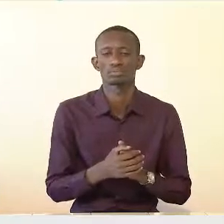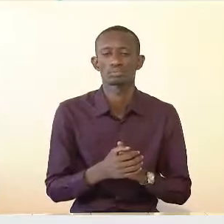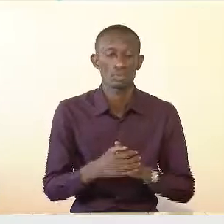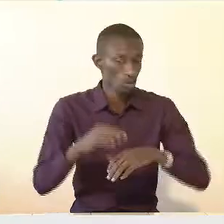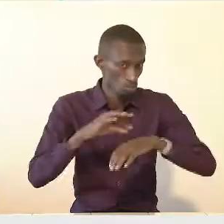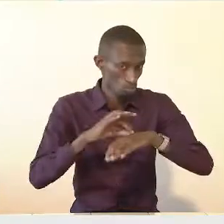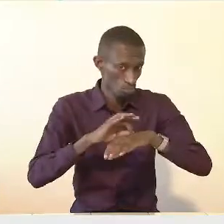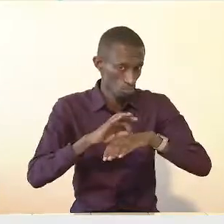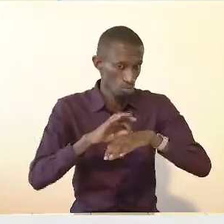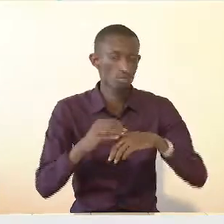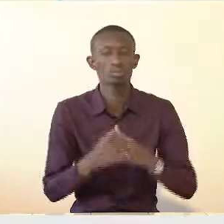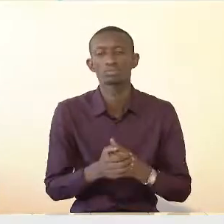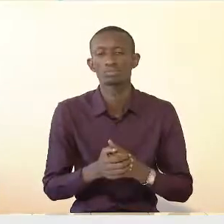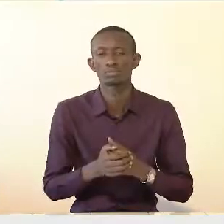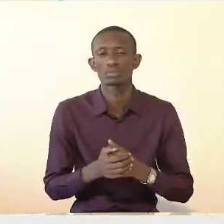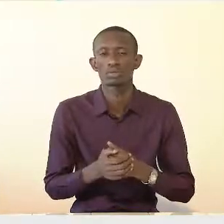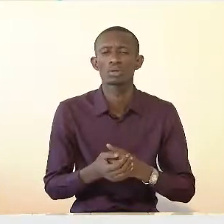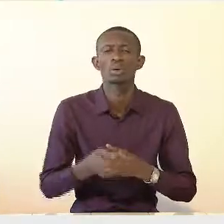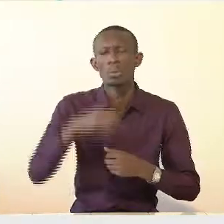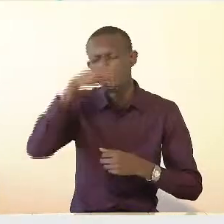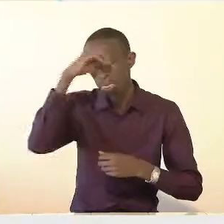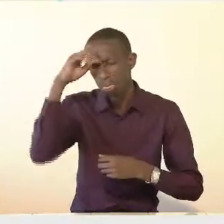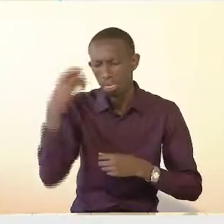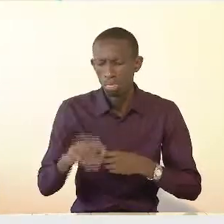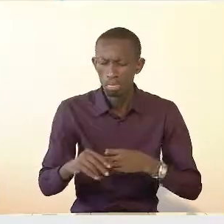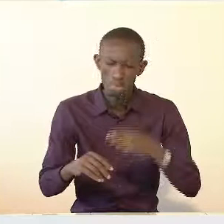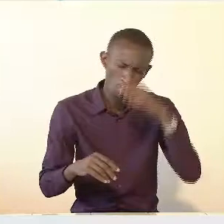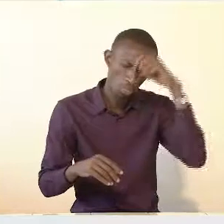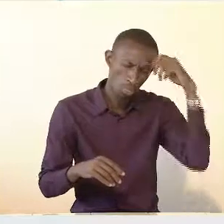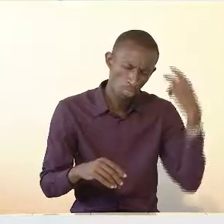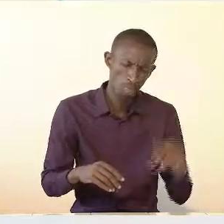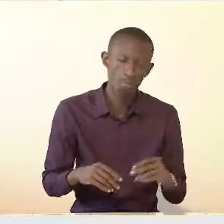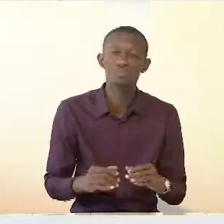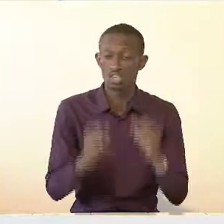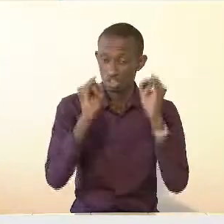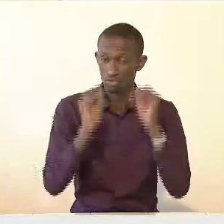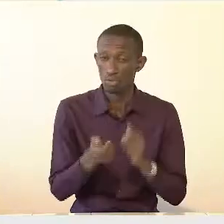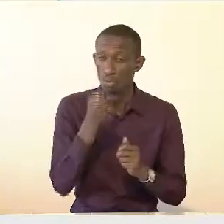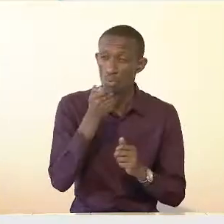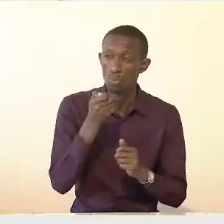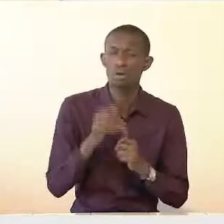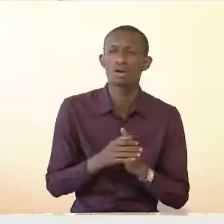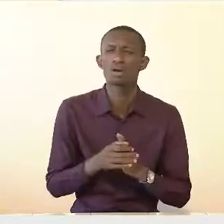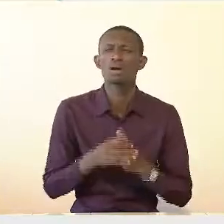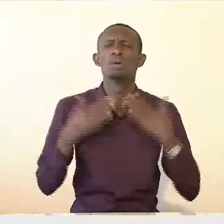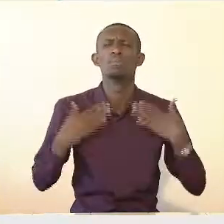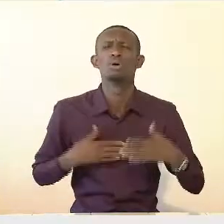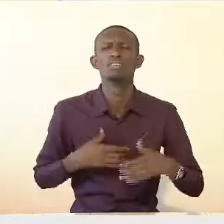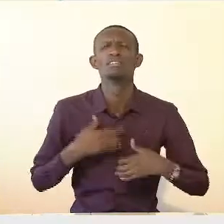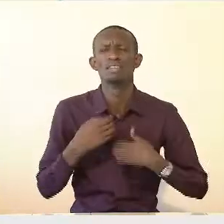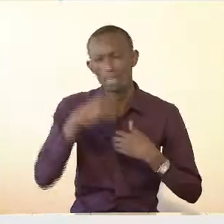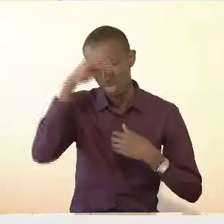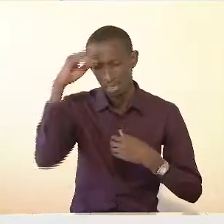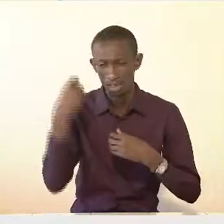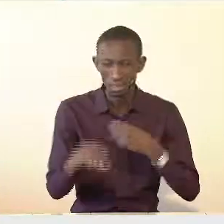do? Increasing sweating. When it is too hot, there is what you call increase in sweating. There is